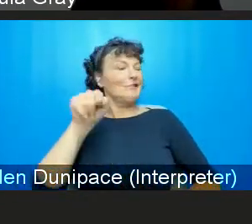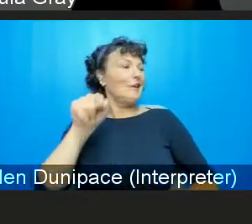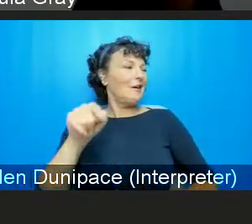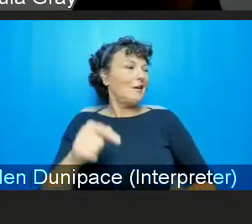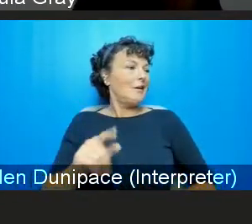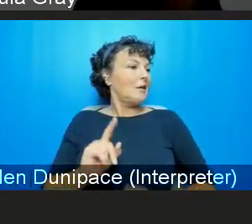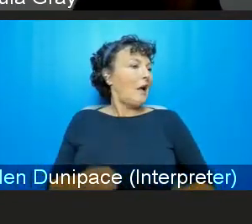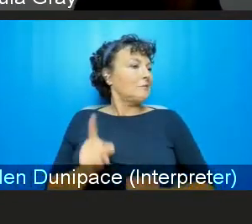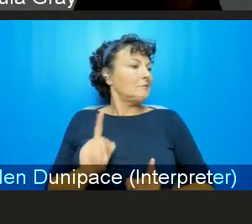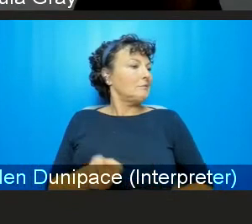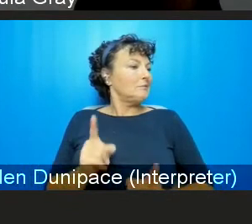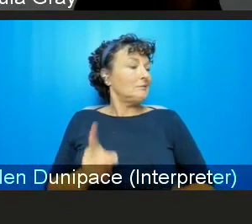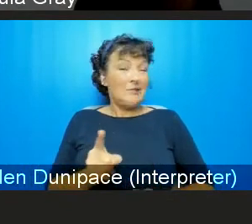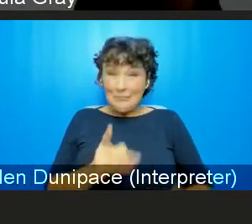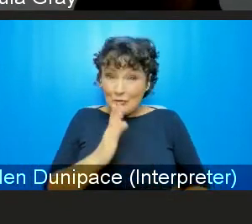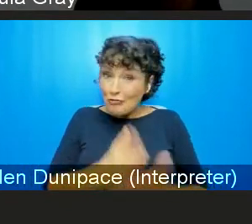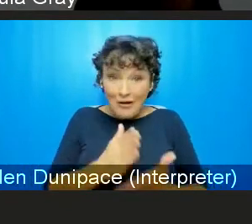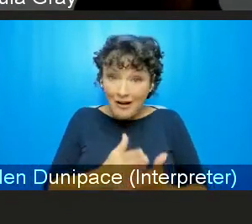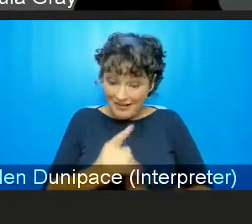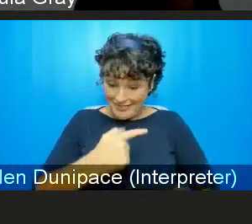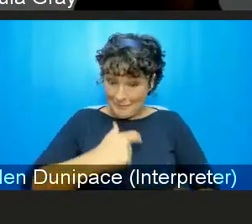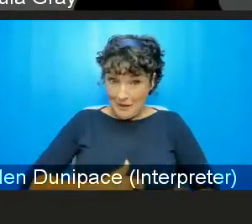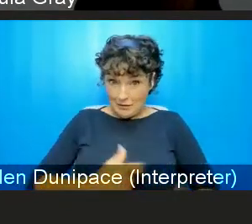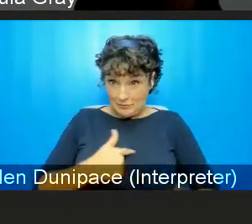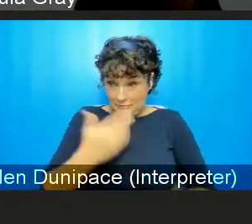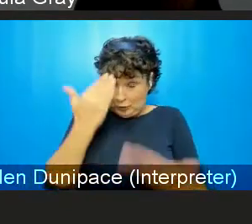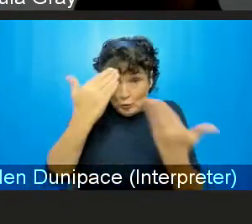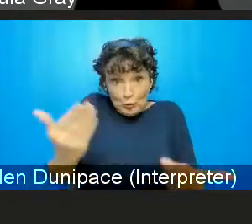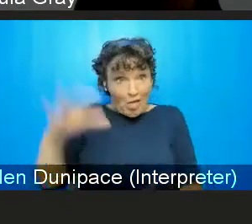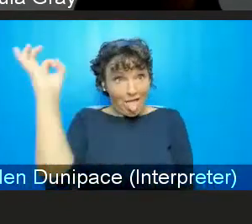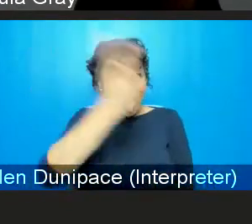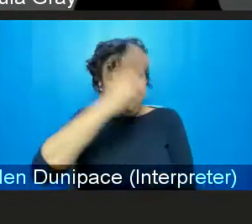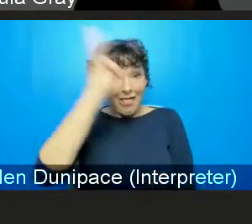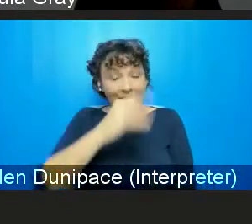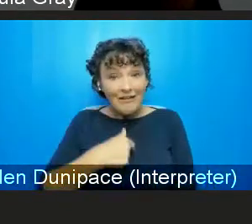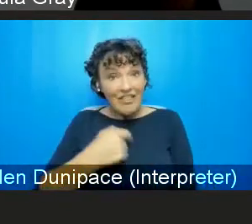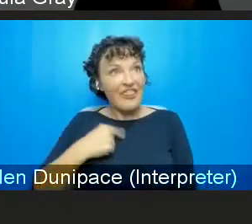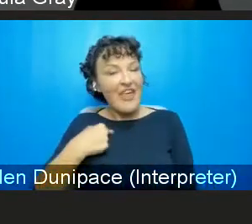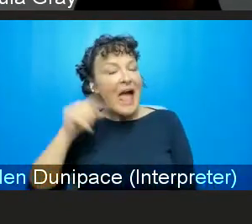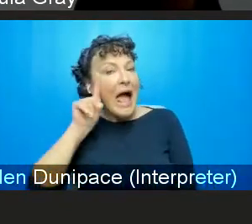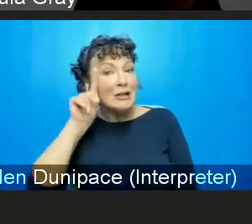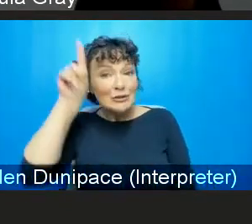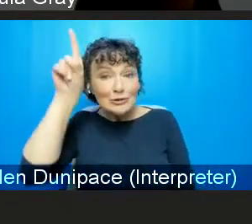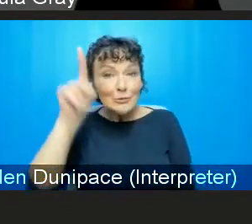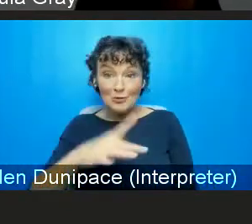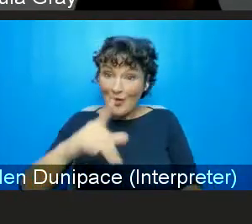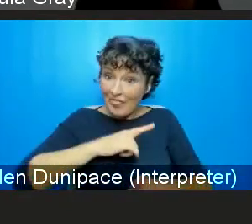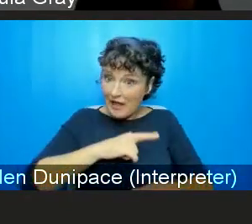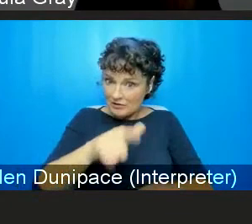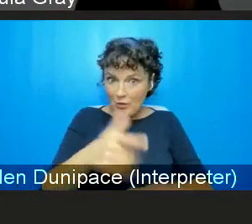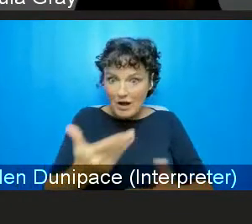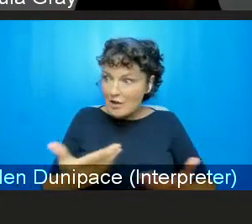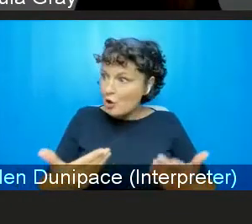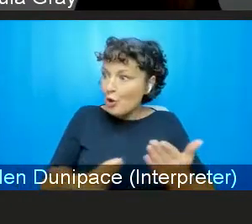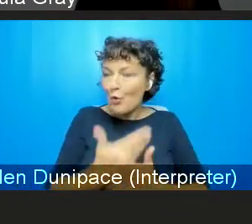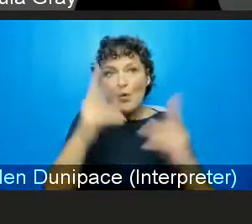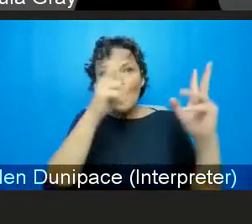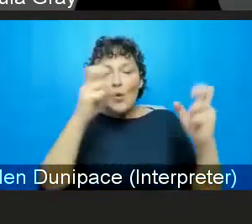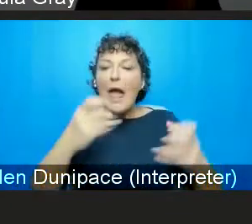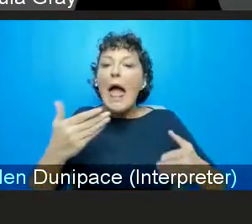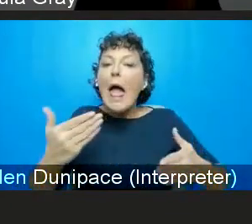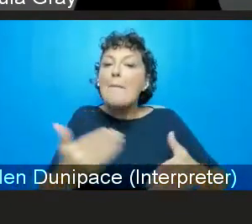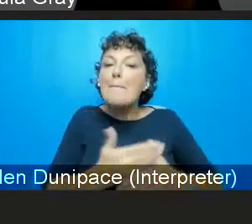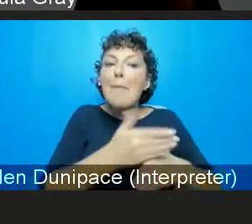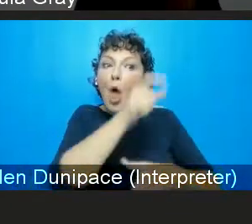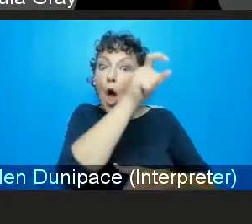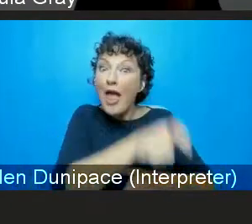and about us, you know, employers, and this is why employability as a focus is so welcome, because much of this is based on people,